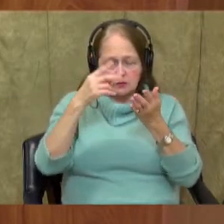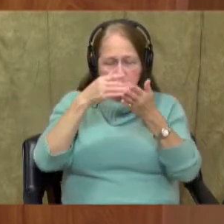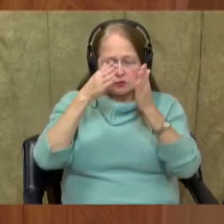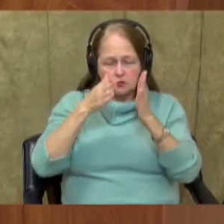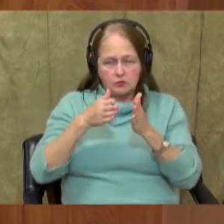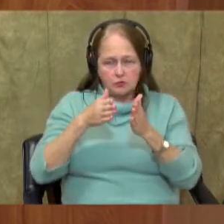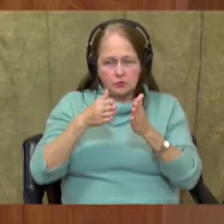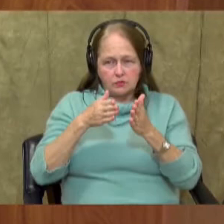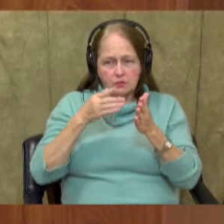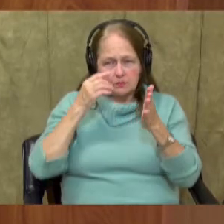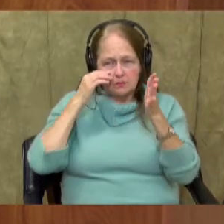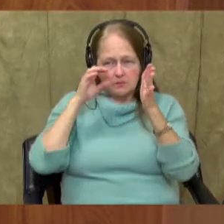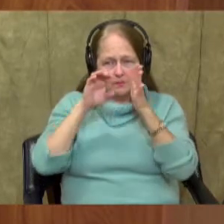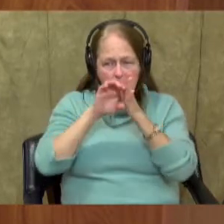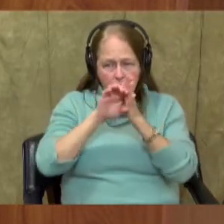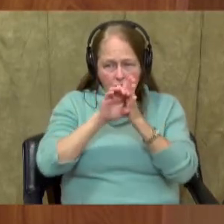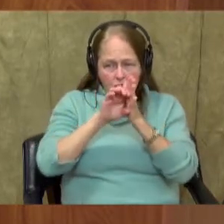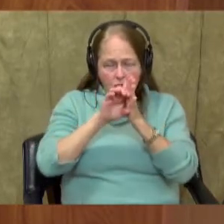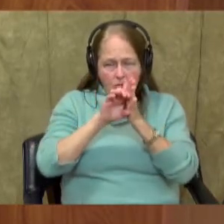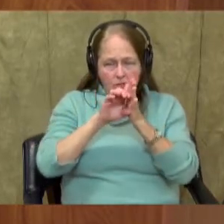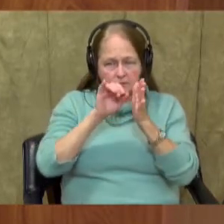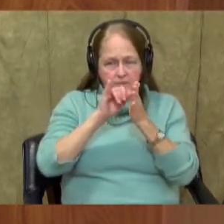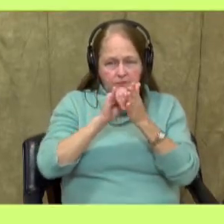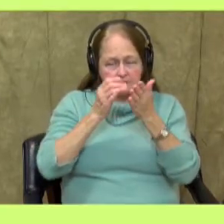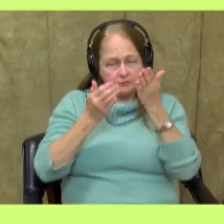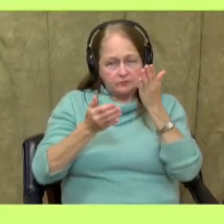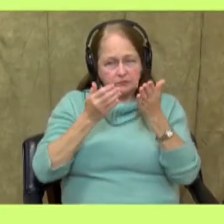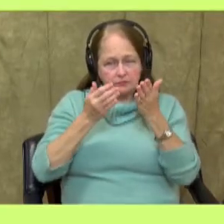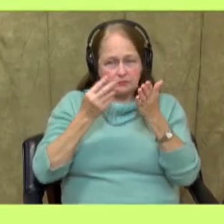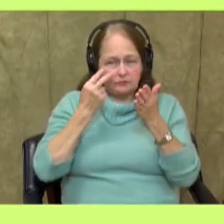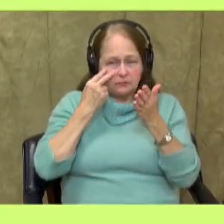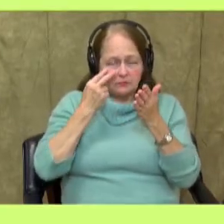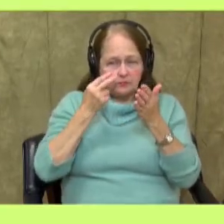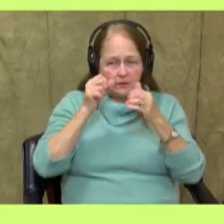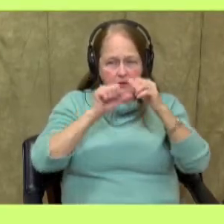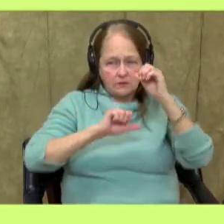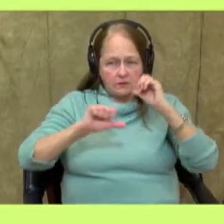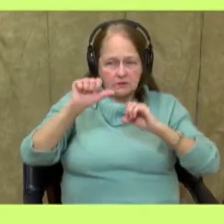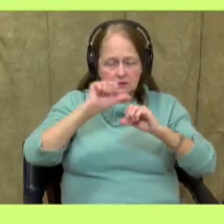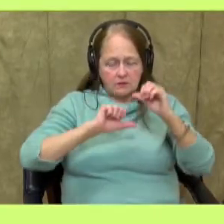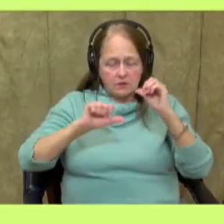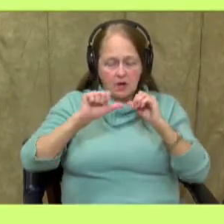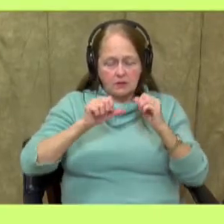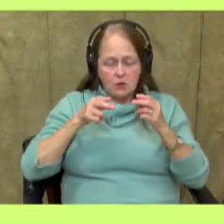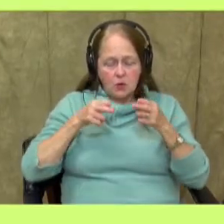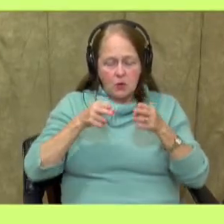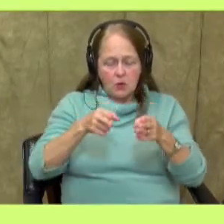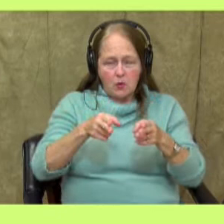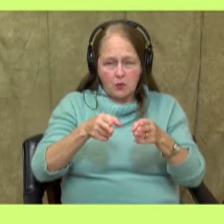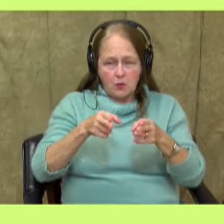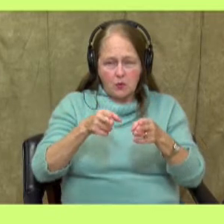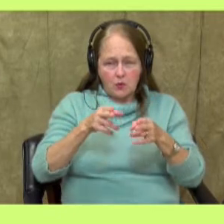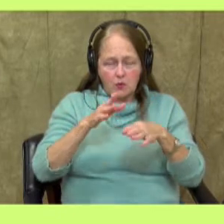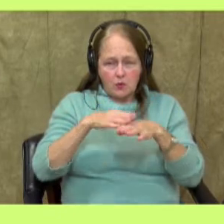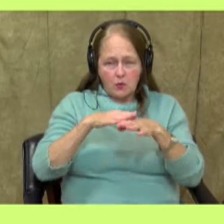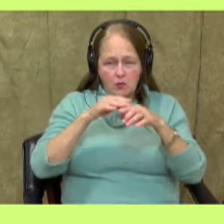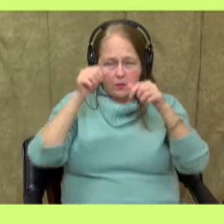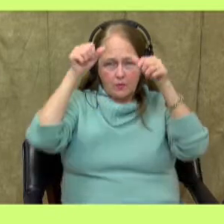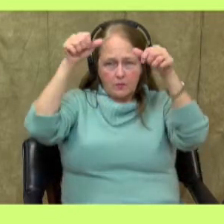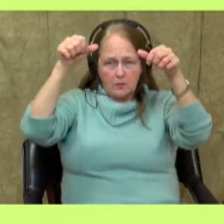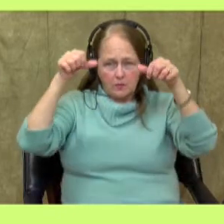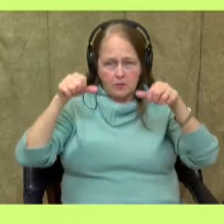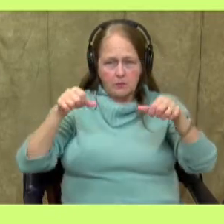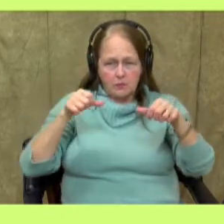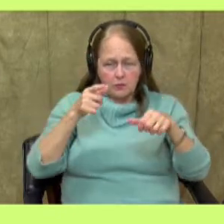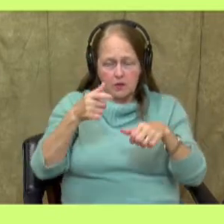I kind of pictured this as something that might be seen in a science hallway on their bulletin board. So